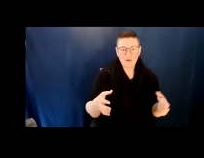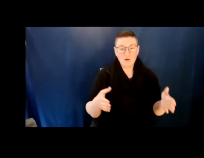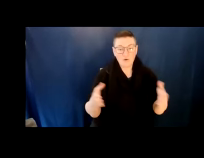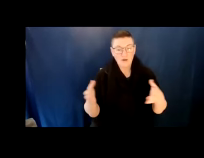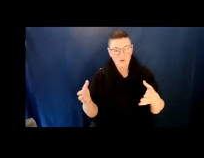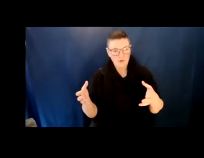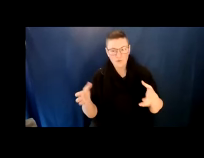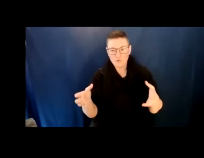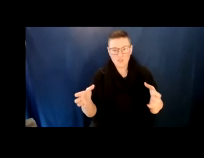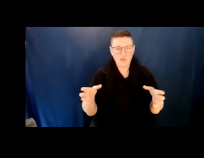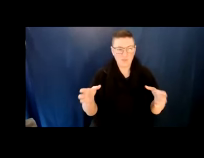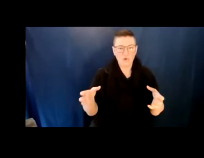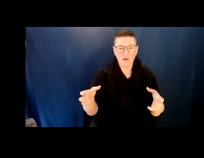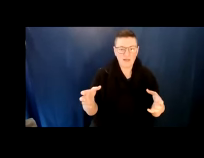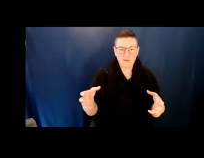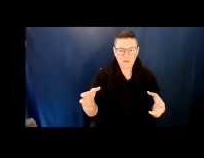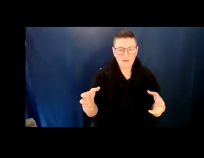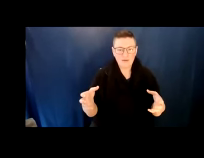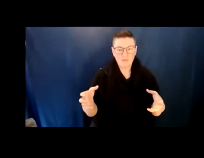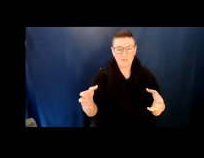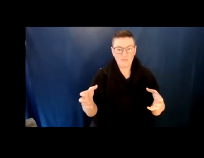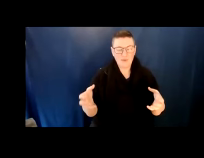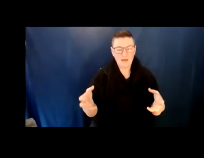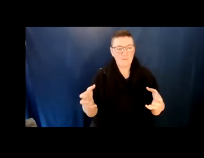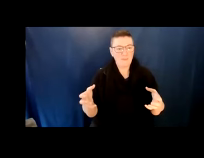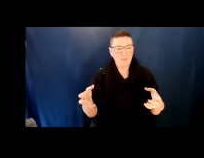container or who's doing the pouring.